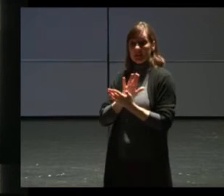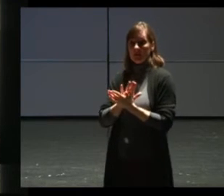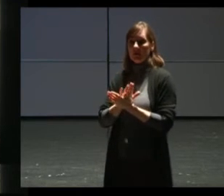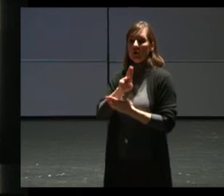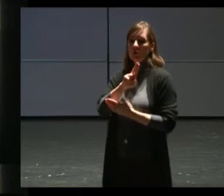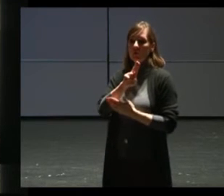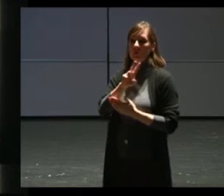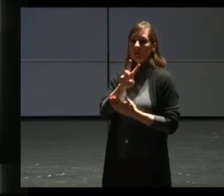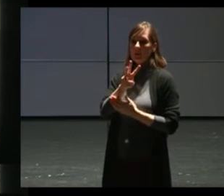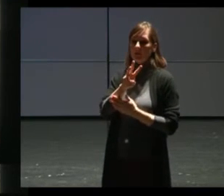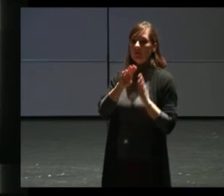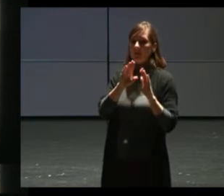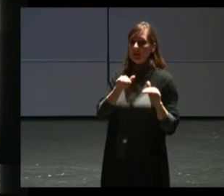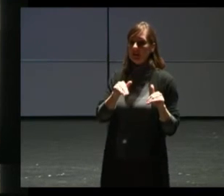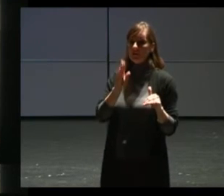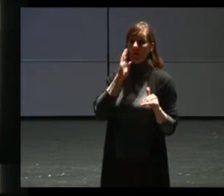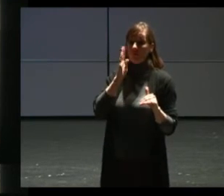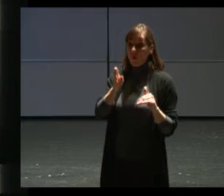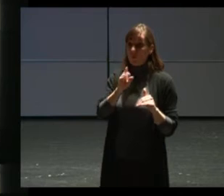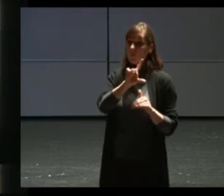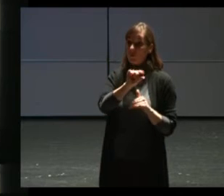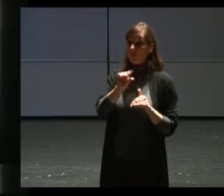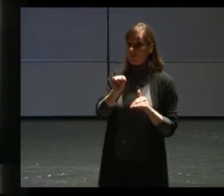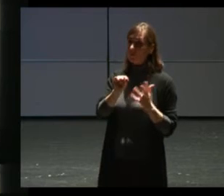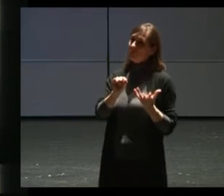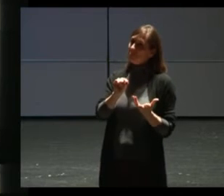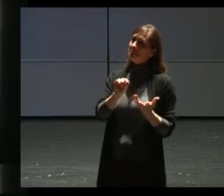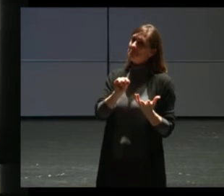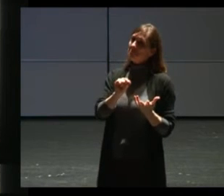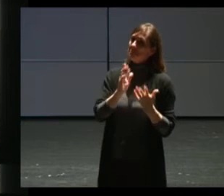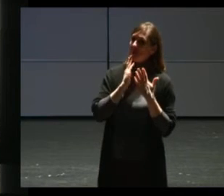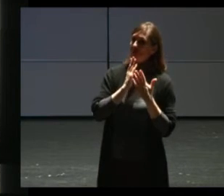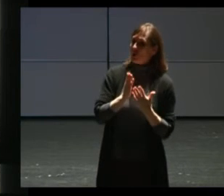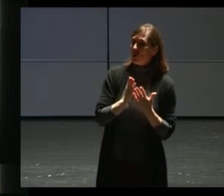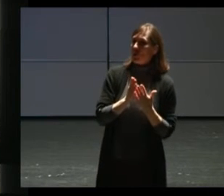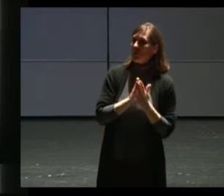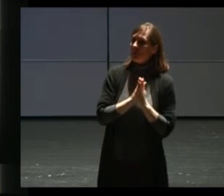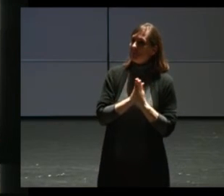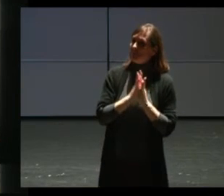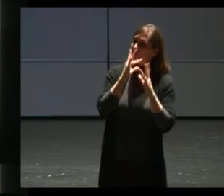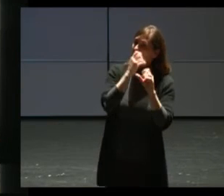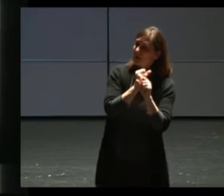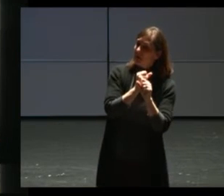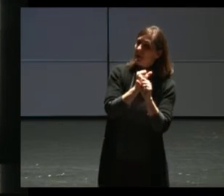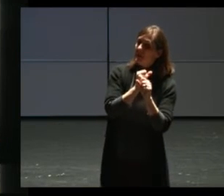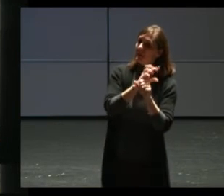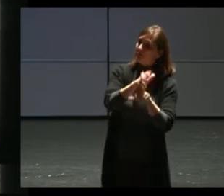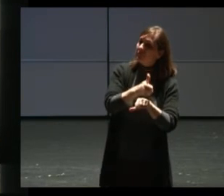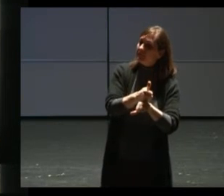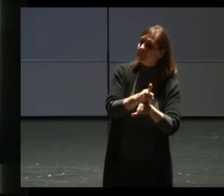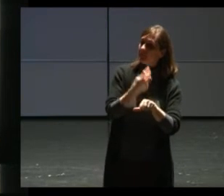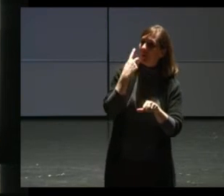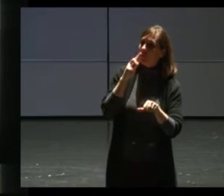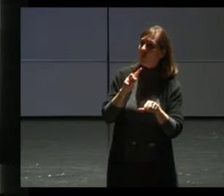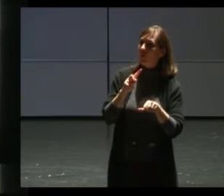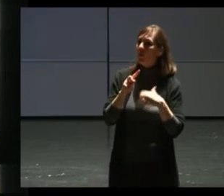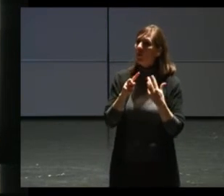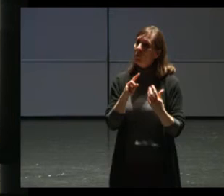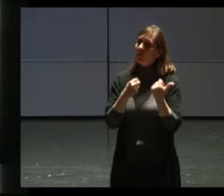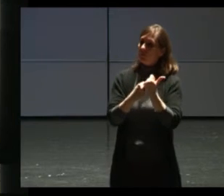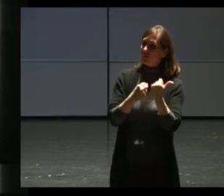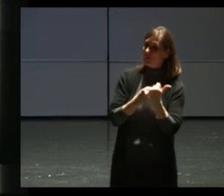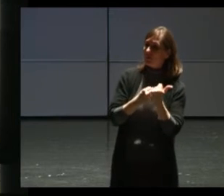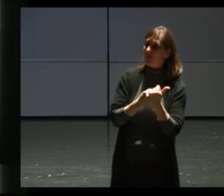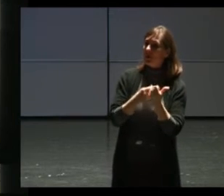2020, is a powerful and compelling platform that is being used to justify